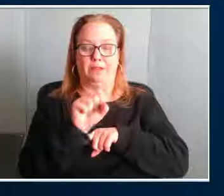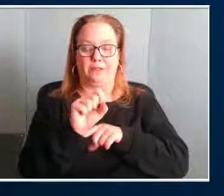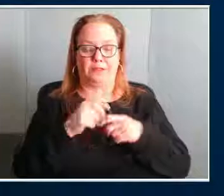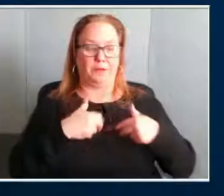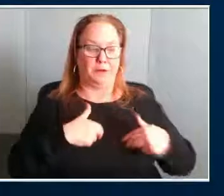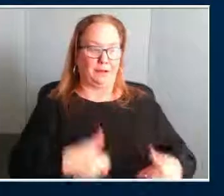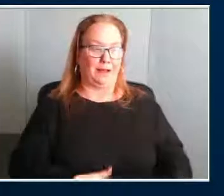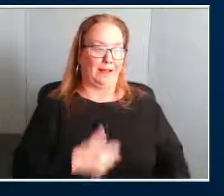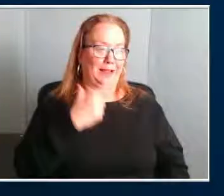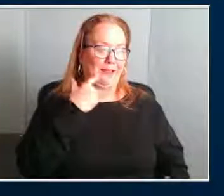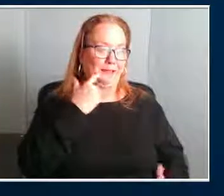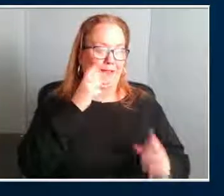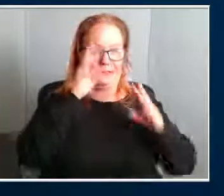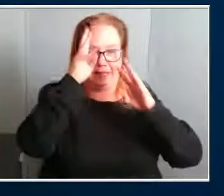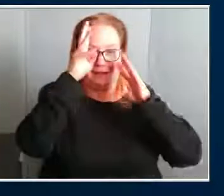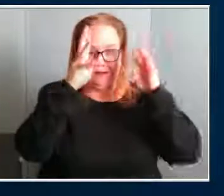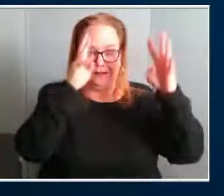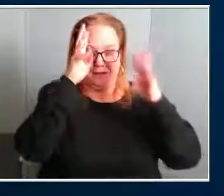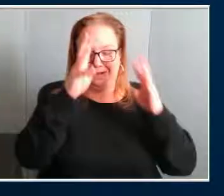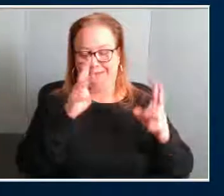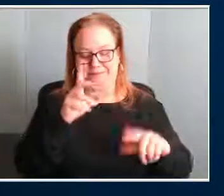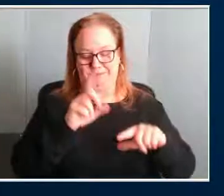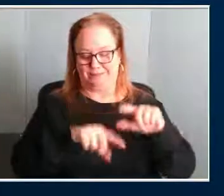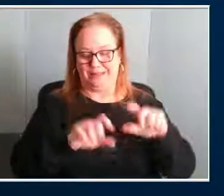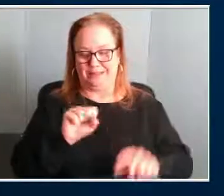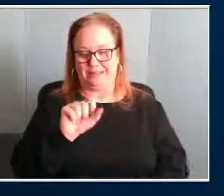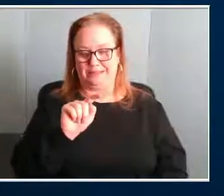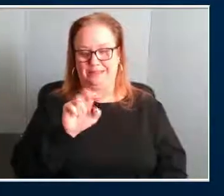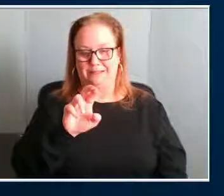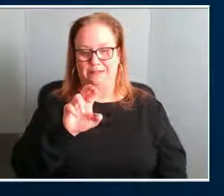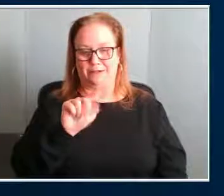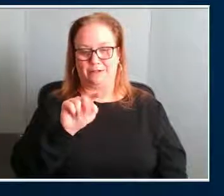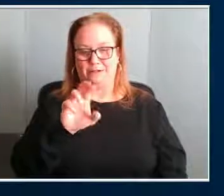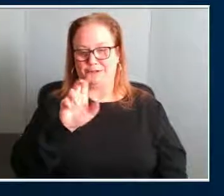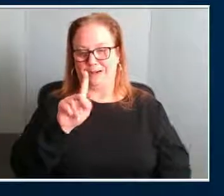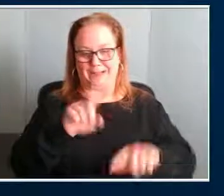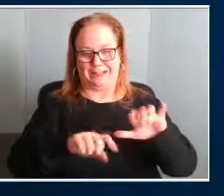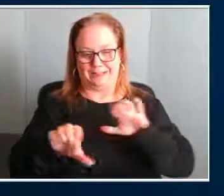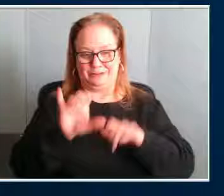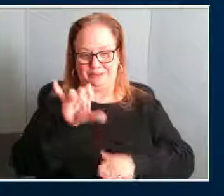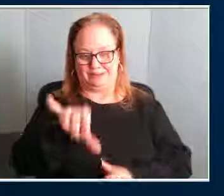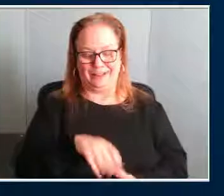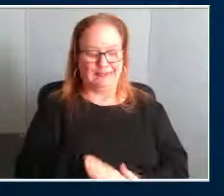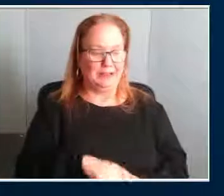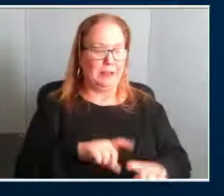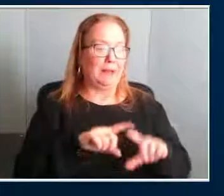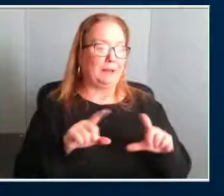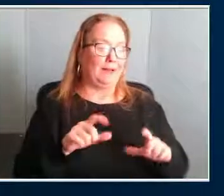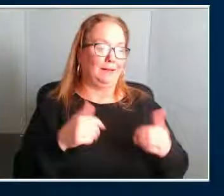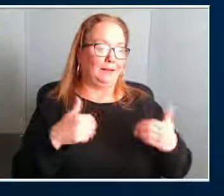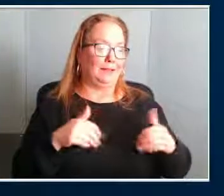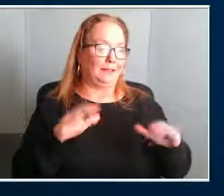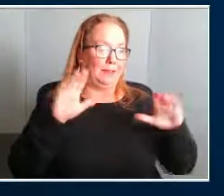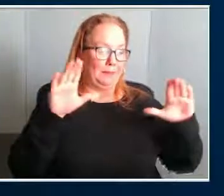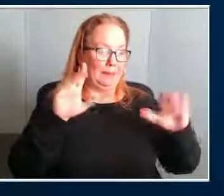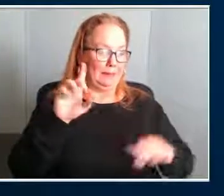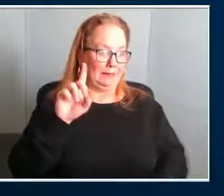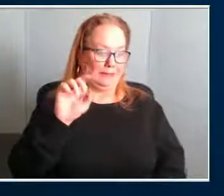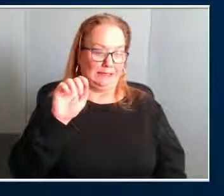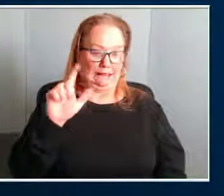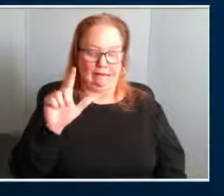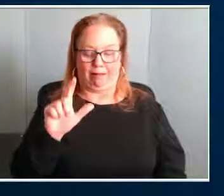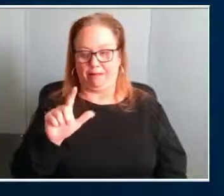that part up. Not even Star Trek would they do that. Live long and prosper. But but it is a pretty big deal that we, again, it's